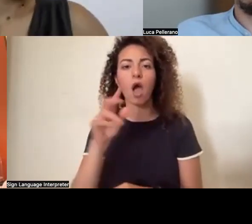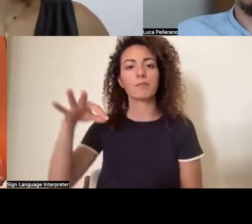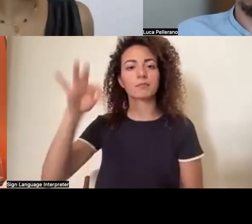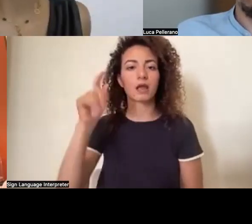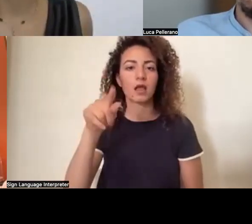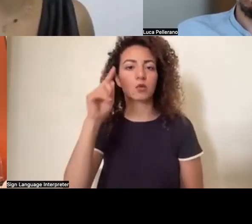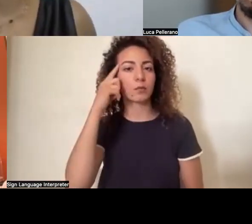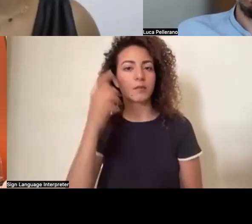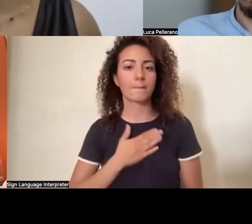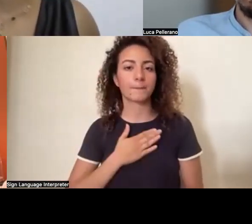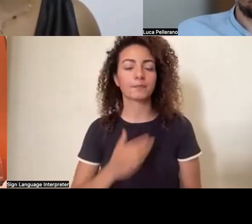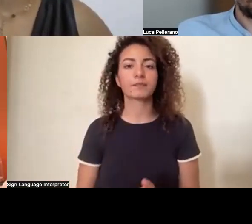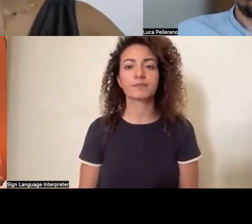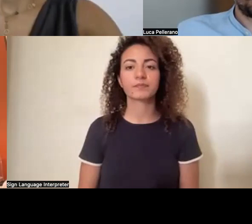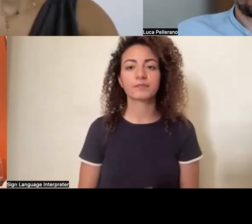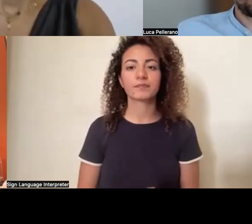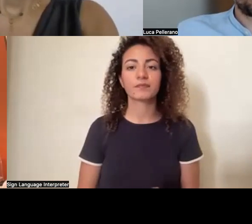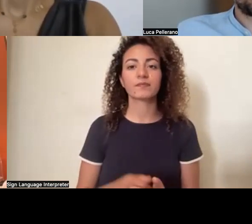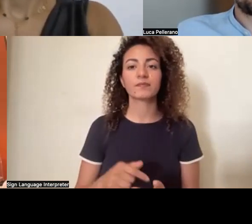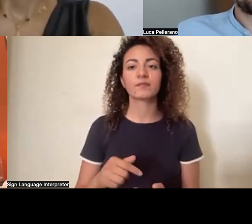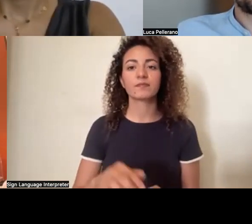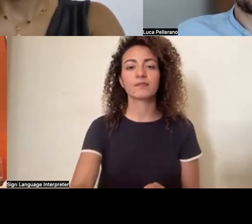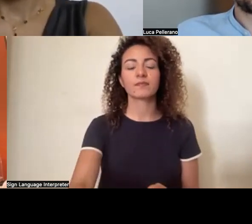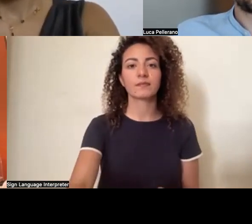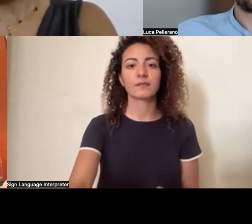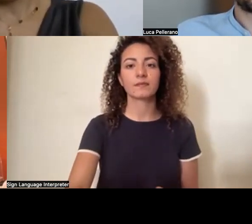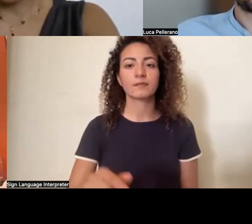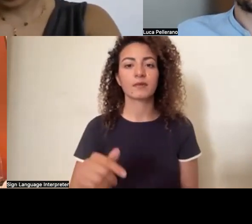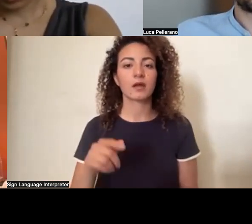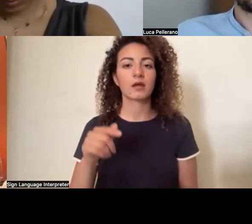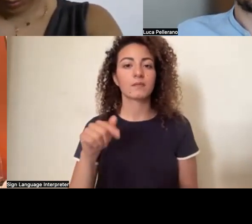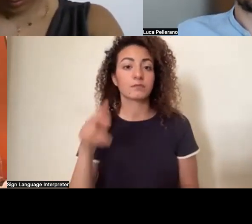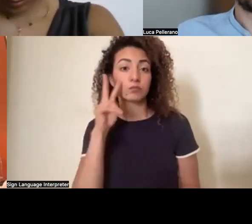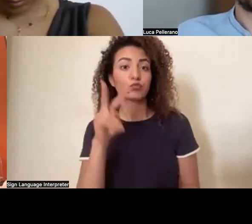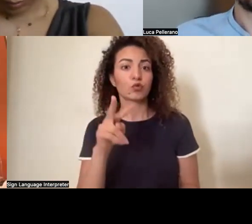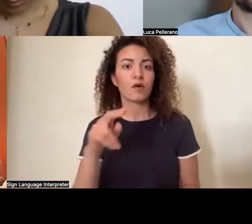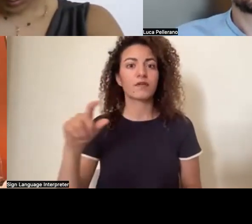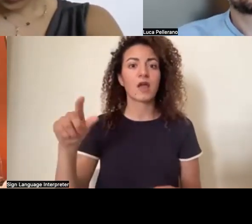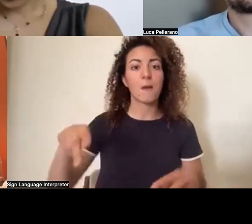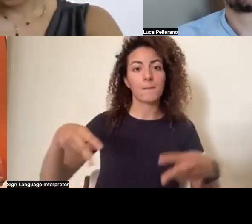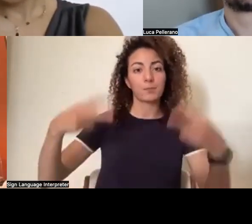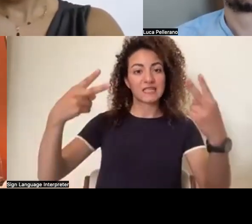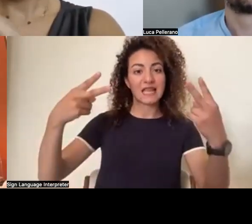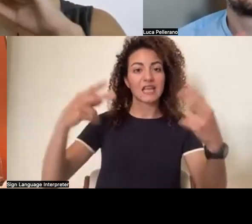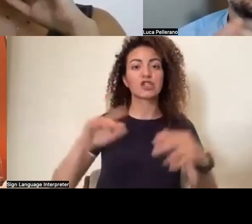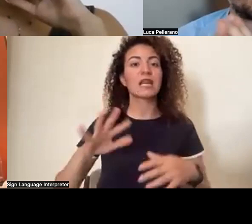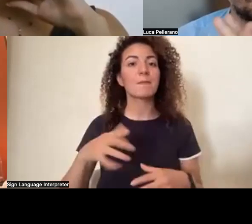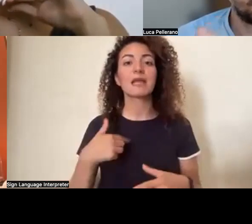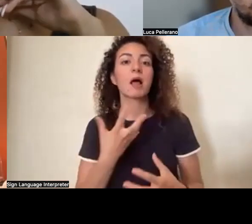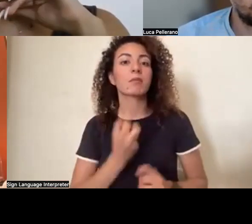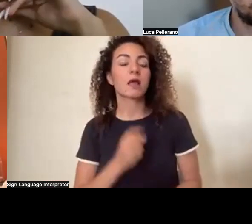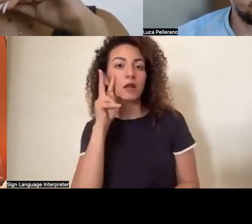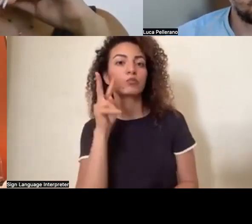the technical challenges, when we have been informed how to proceed, is that while you will see some of the PowerPoint presentations, you may not see